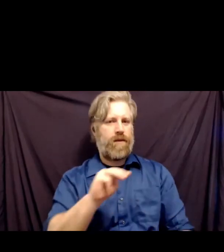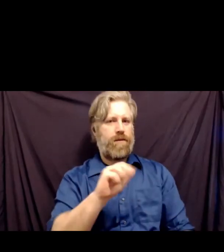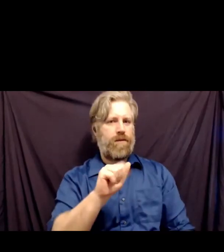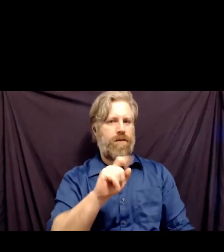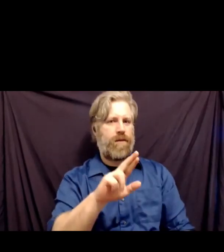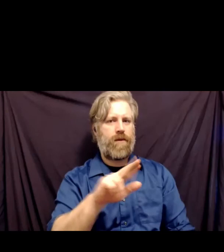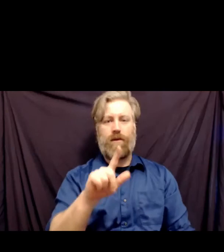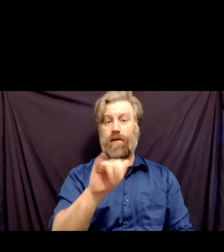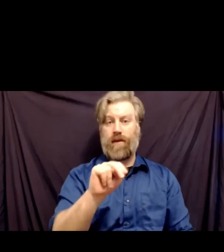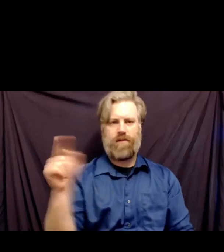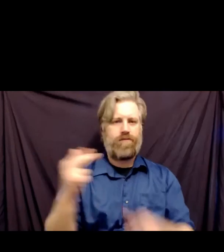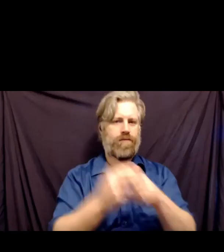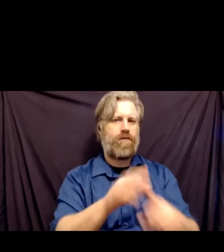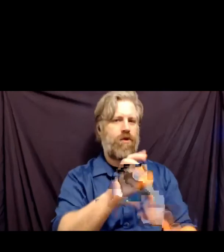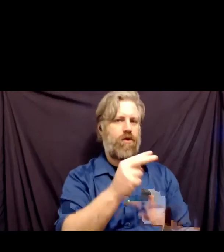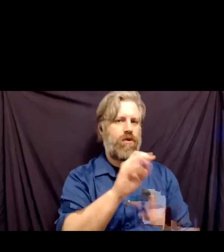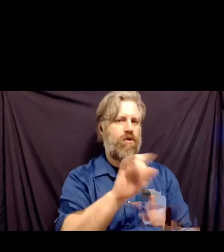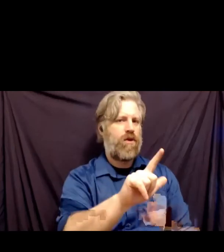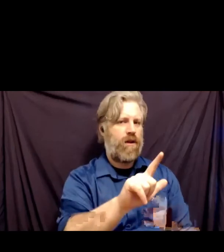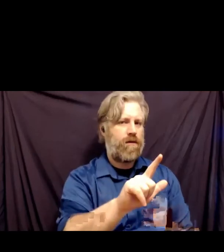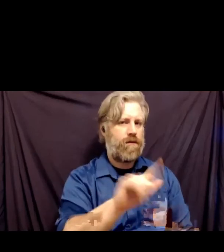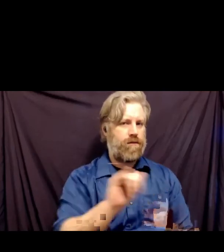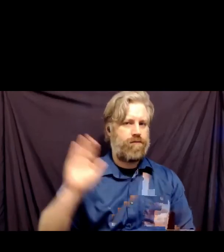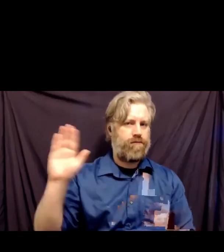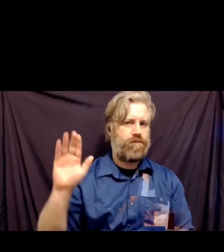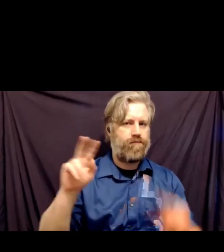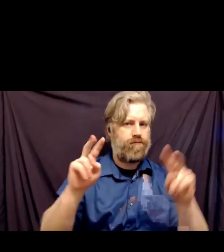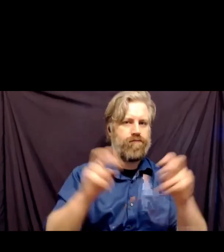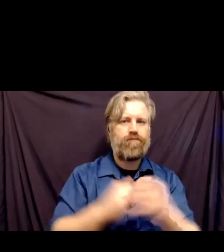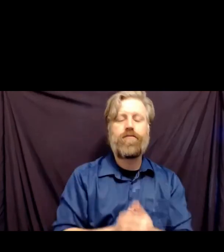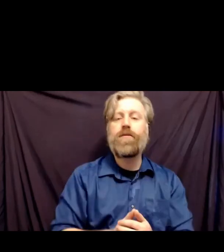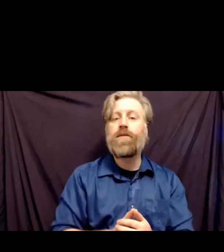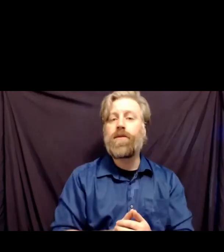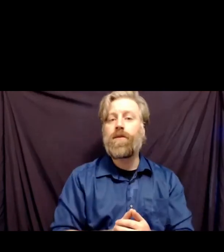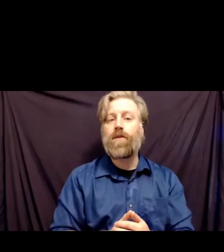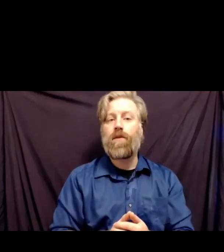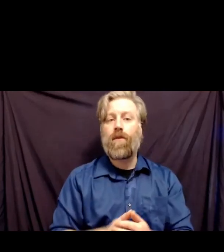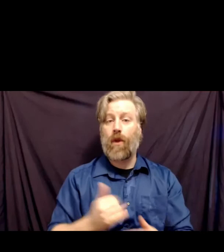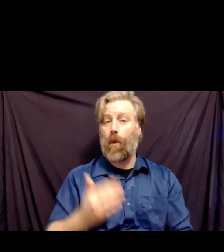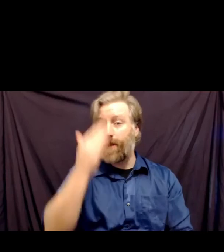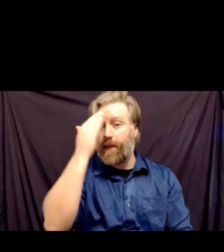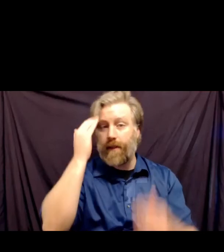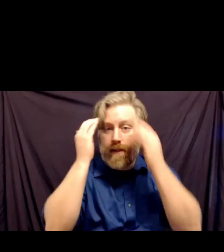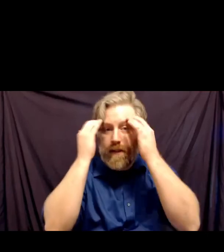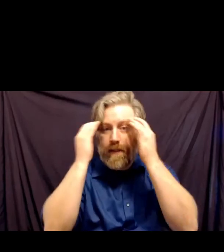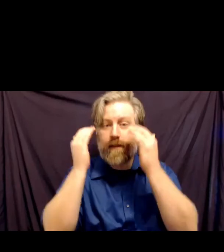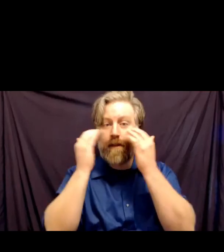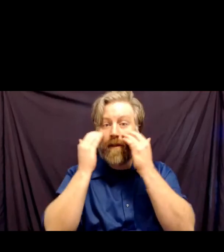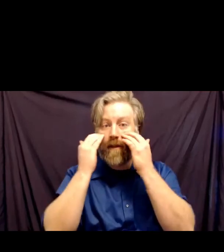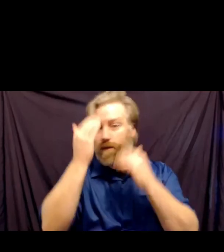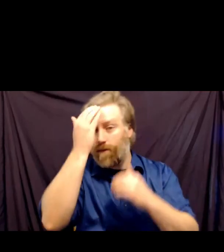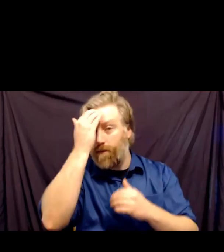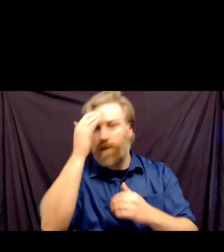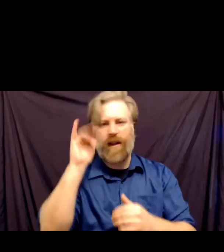there's a major channel that runs when we were doing the tapping, what we were doing is like igniting these energy